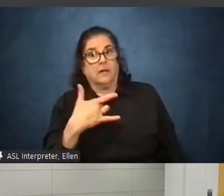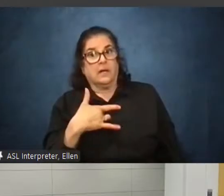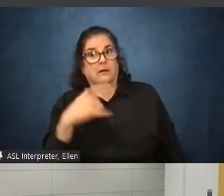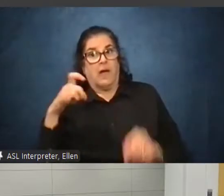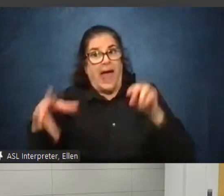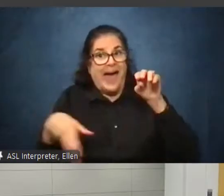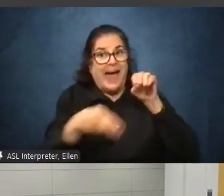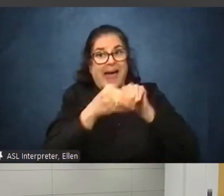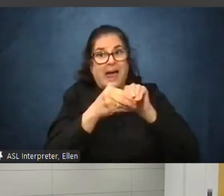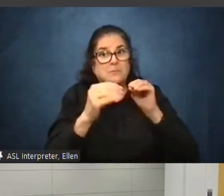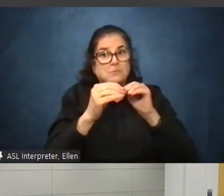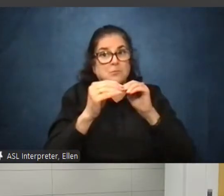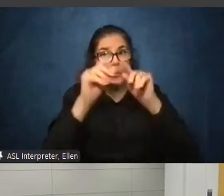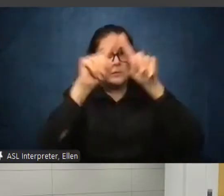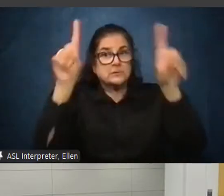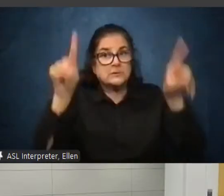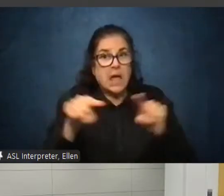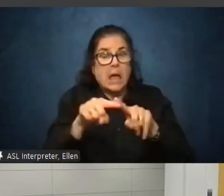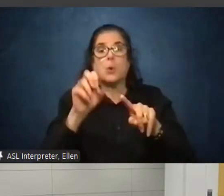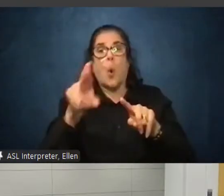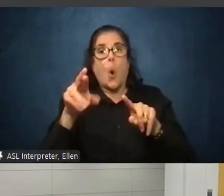to be trying to actually clean up,